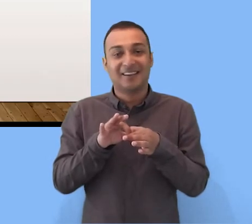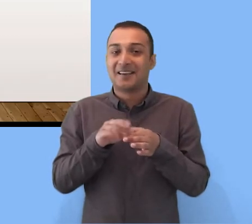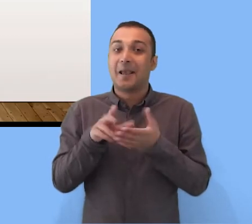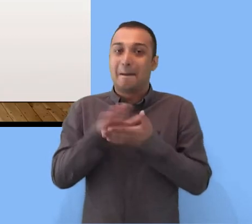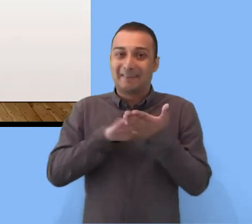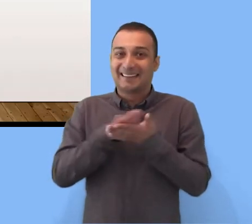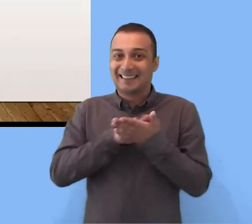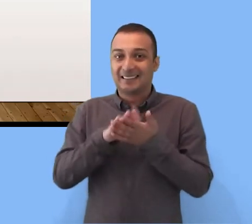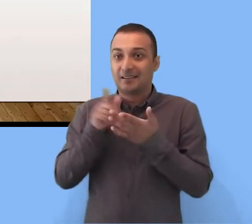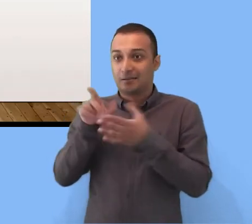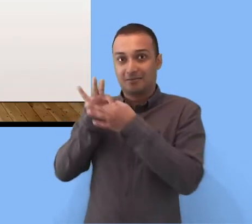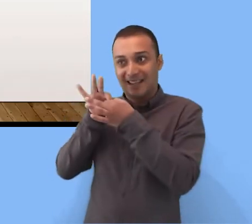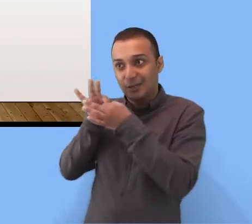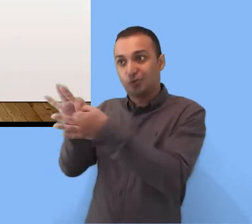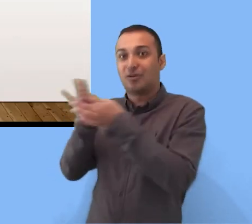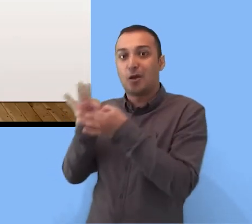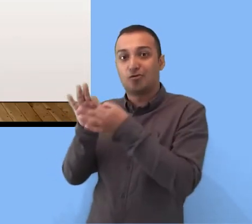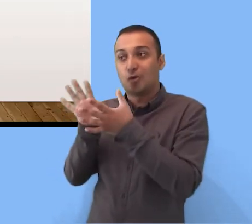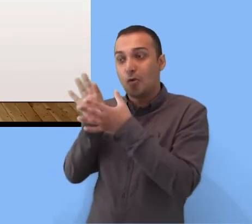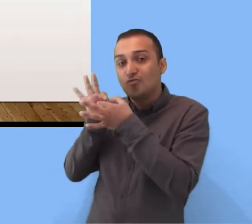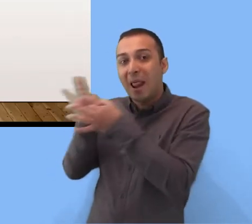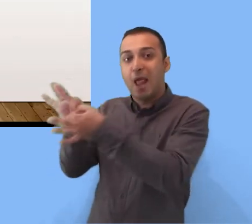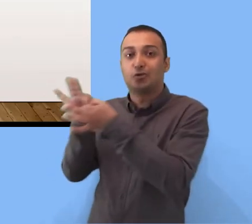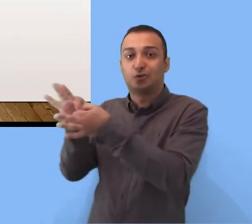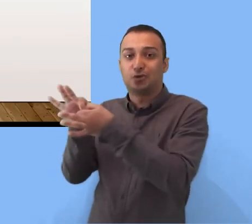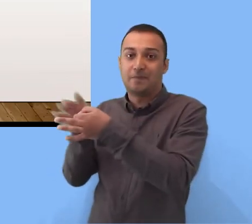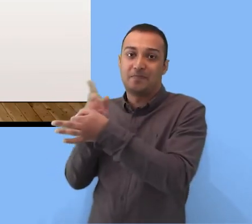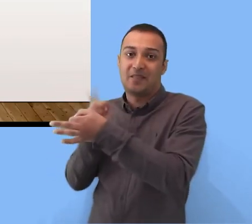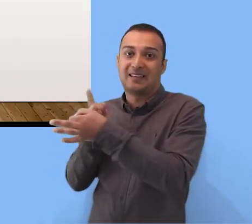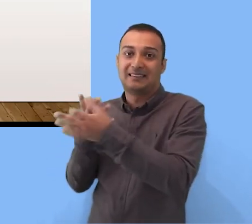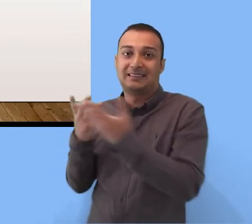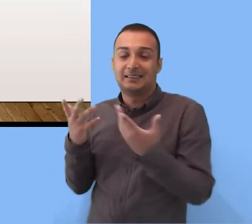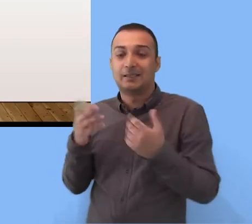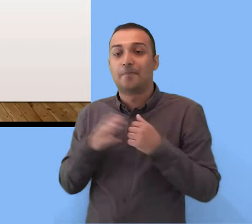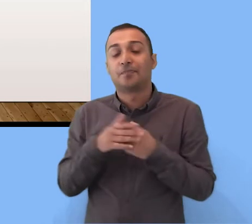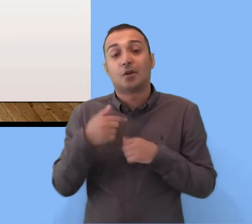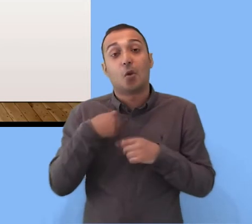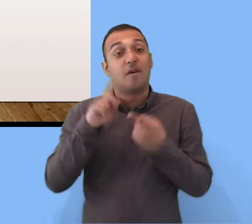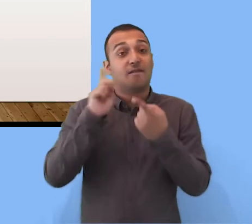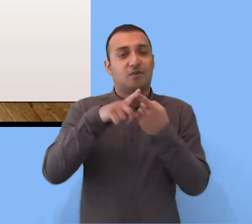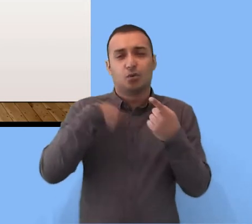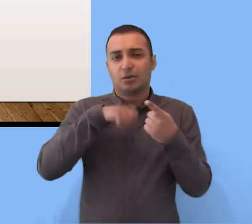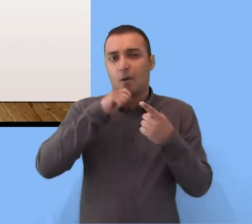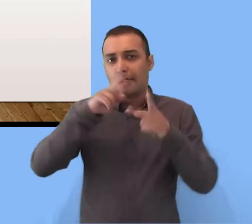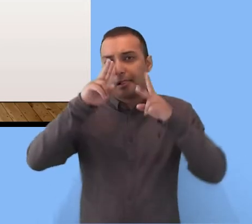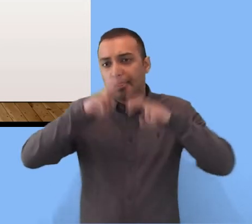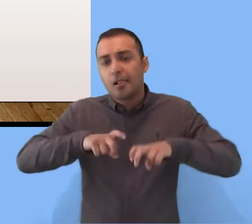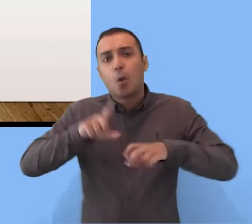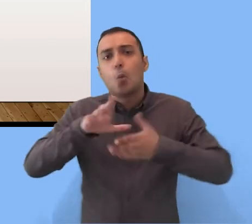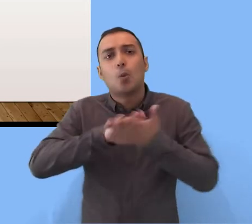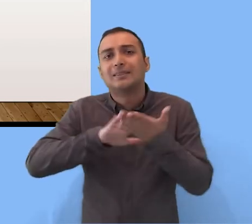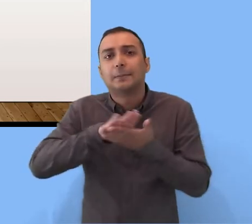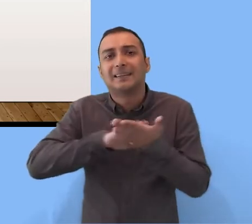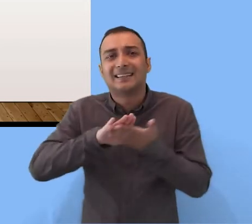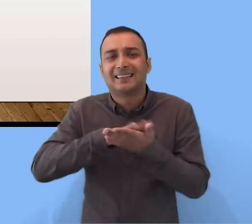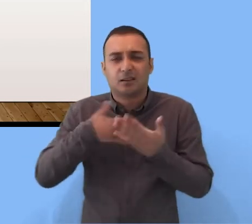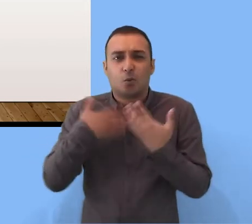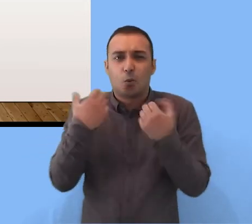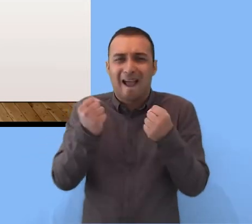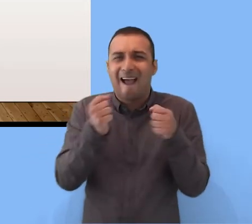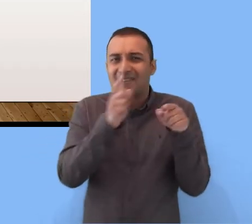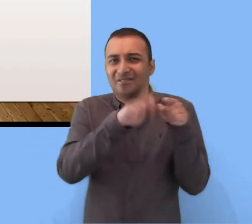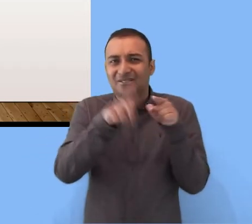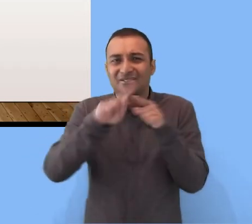want to look at is, what is parental engagement? What does it actually mean? What do some of the terms mean that we use around